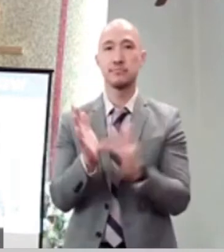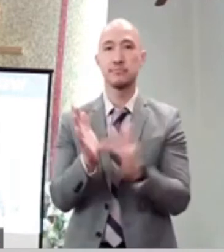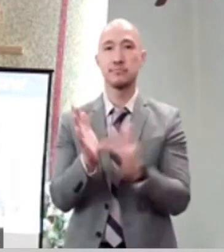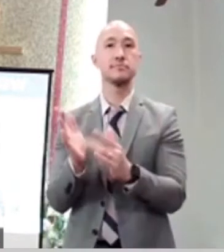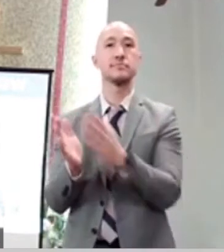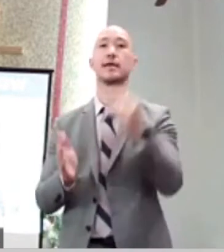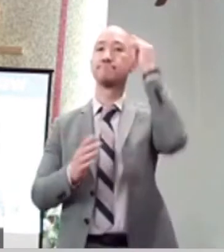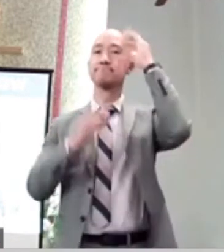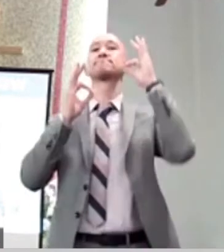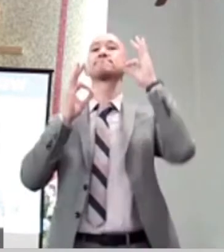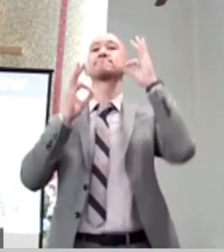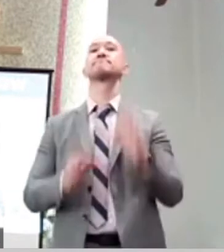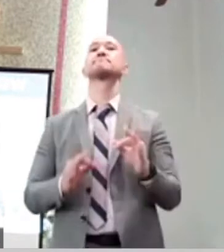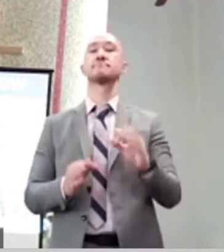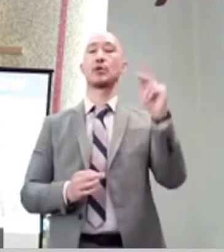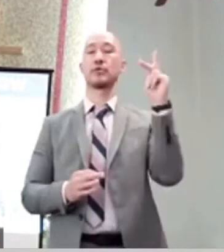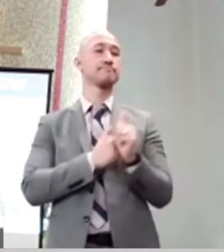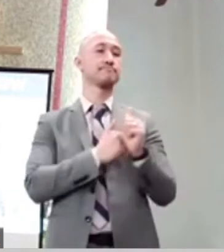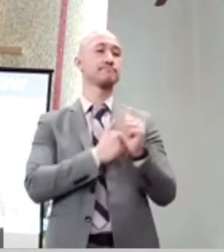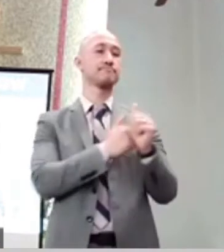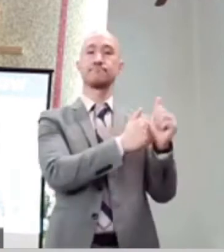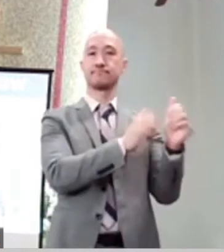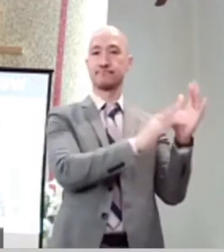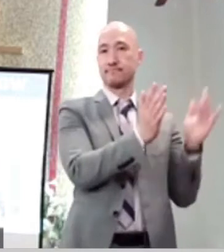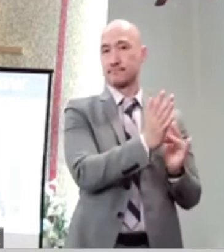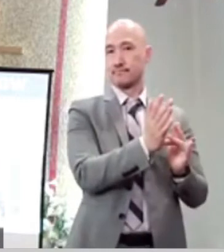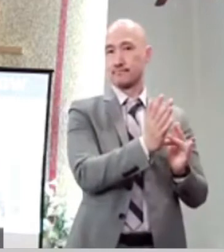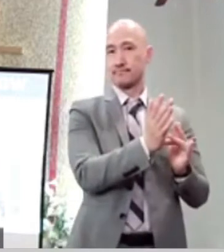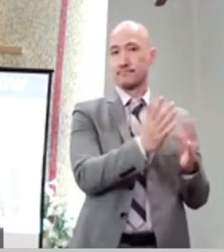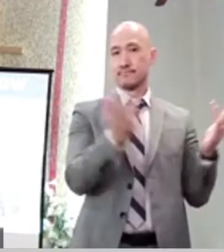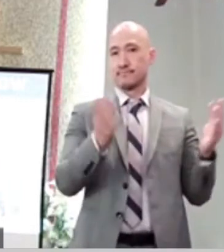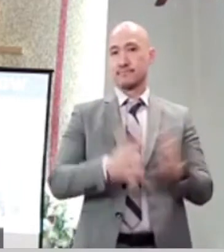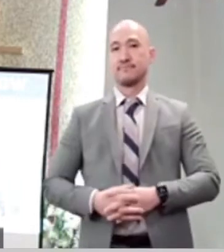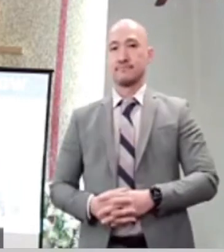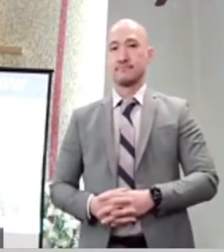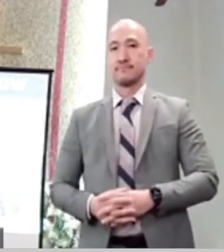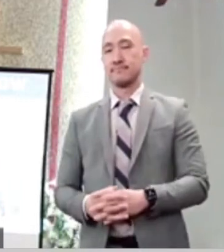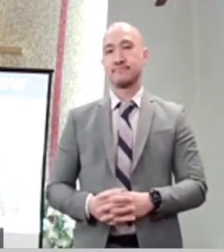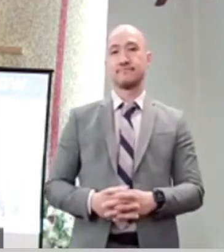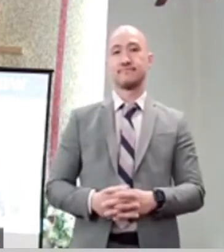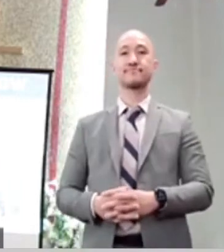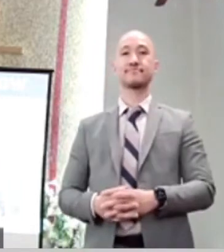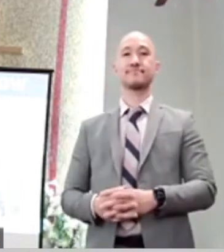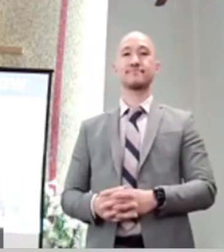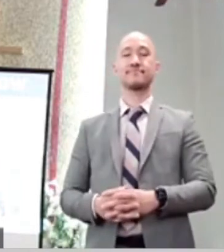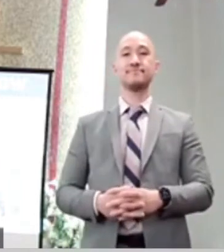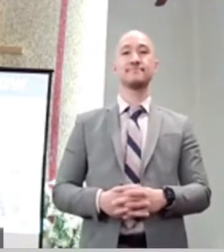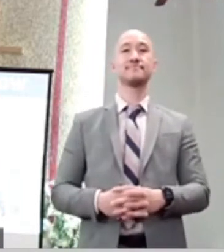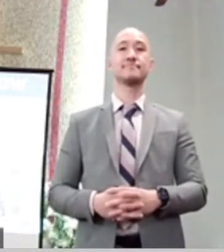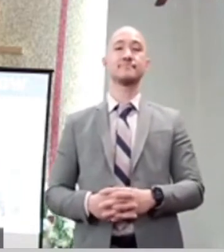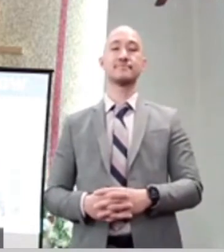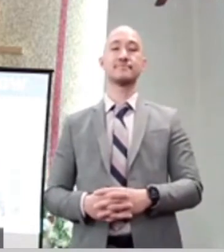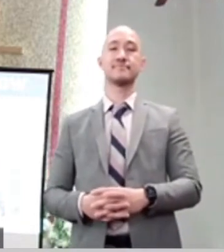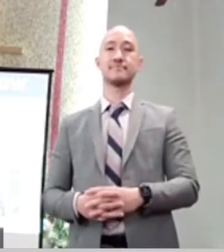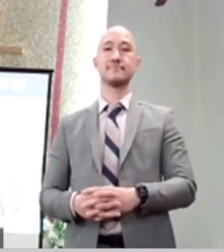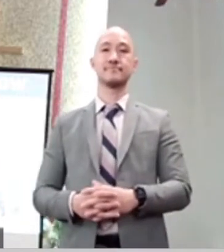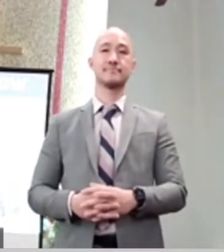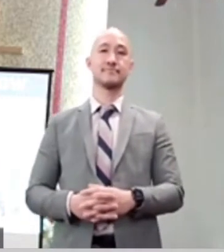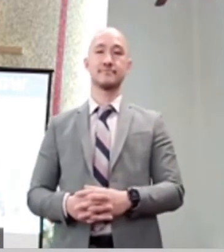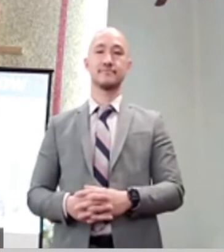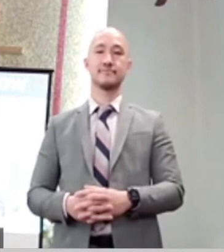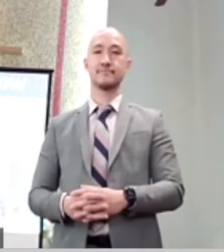critical juncture, this critical moment in his life where, what am I going to do? And now he sees Jesus. Jesus gives him the command. He says, you know what? It's time. And